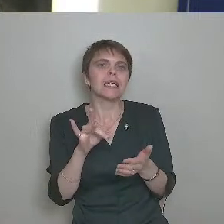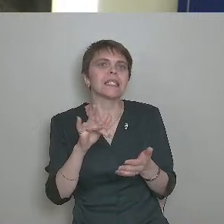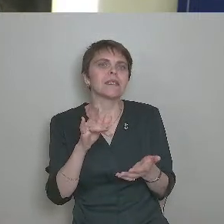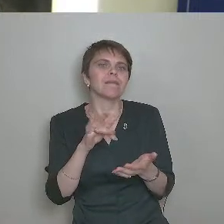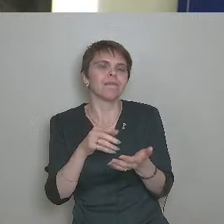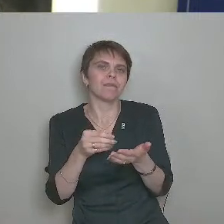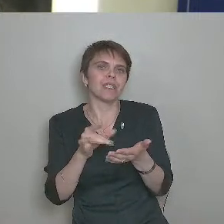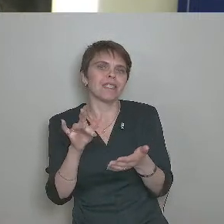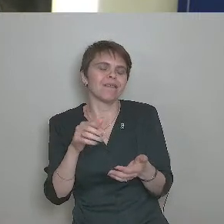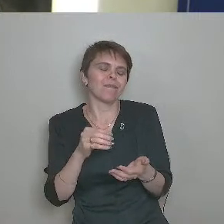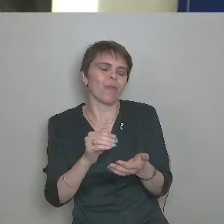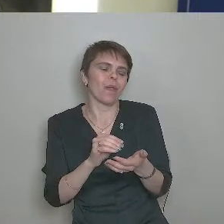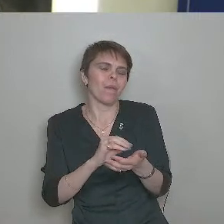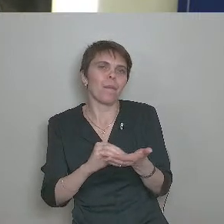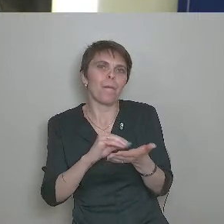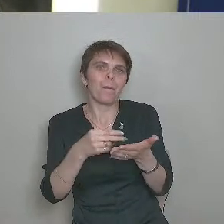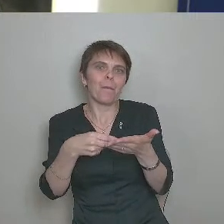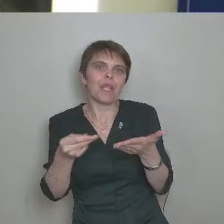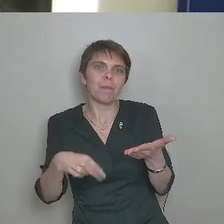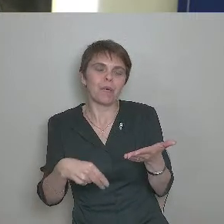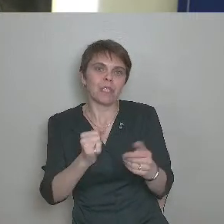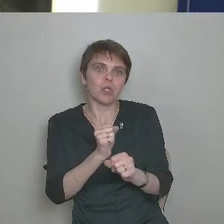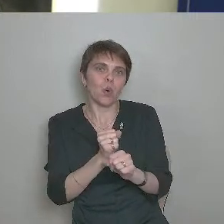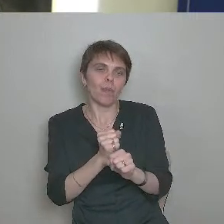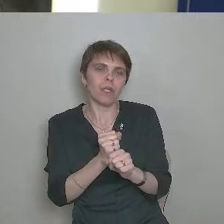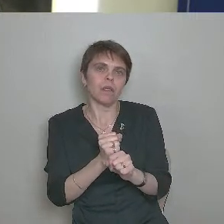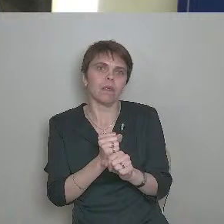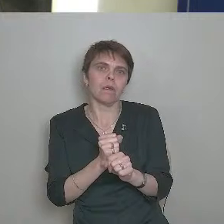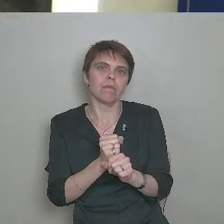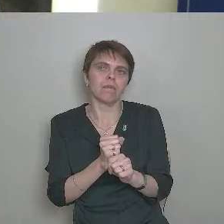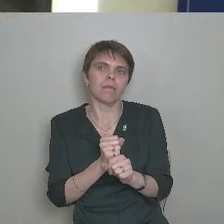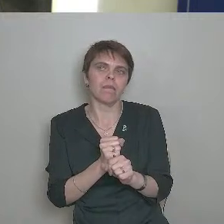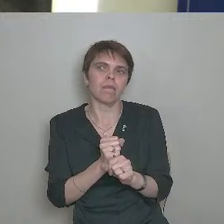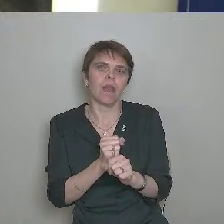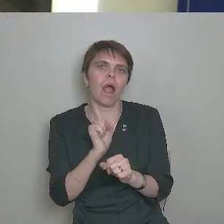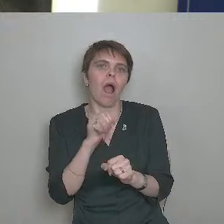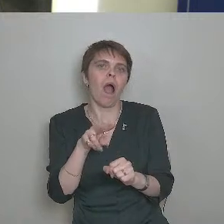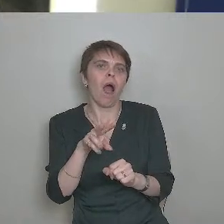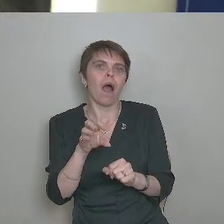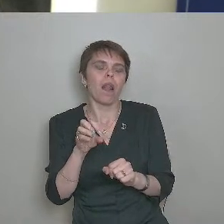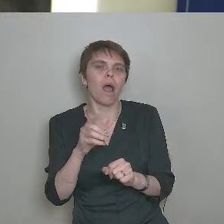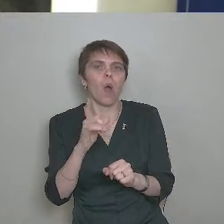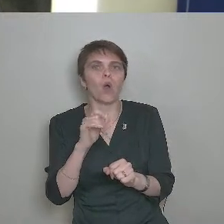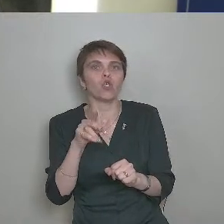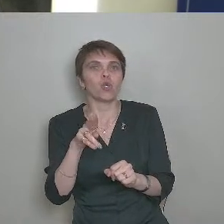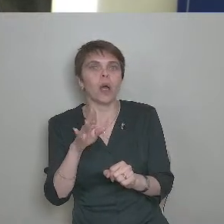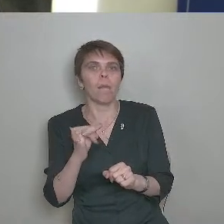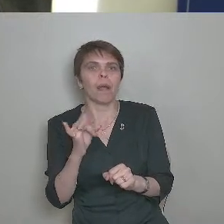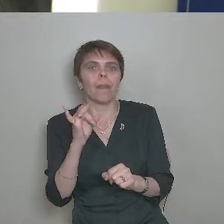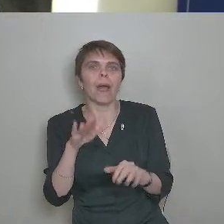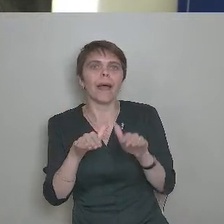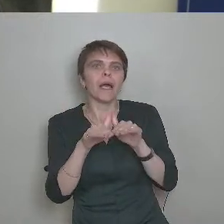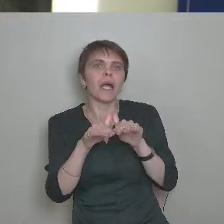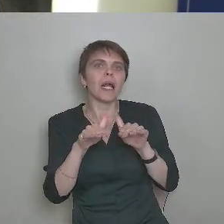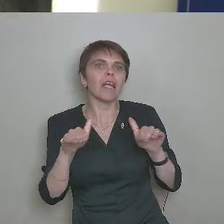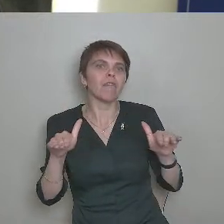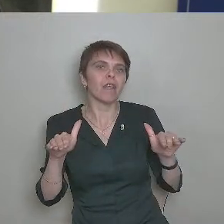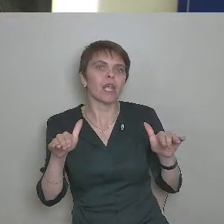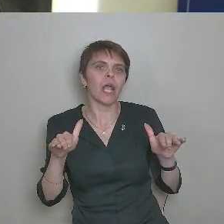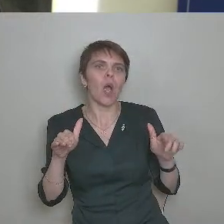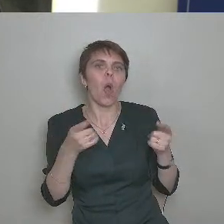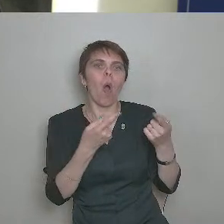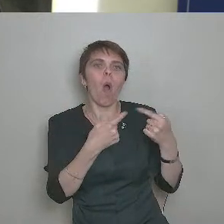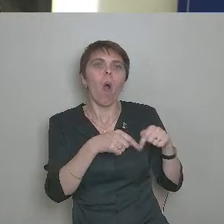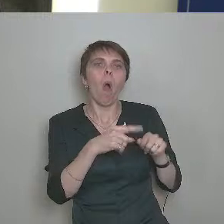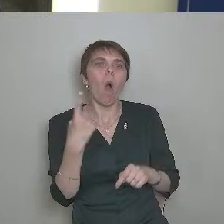And, these powers and authorities envisage that these people should have a digital signature, but at